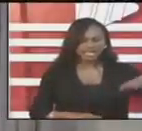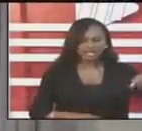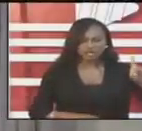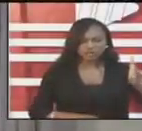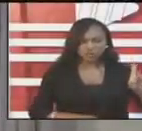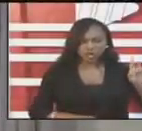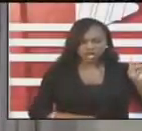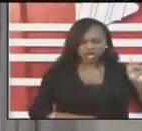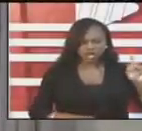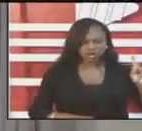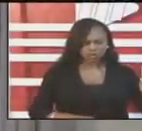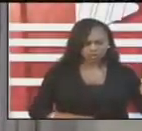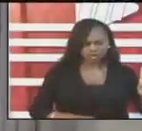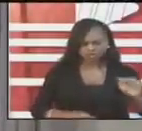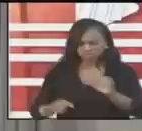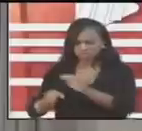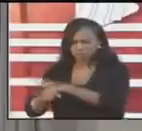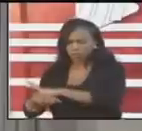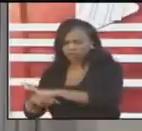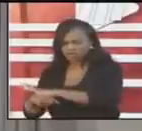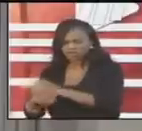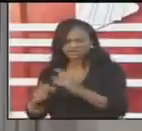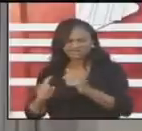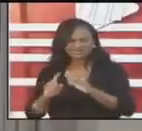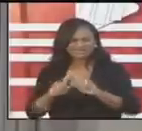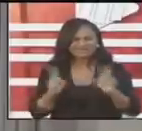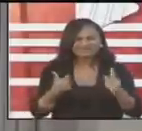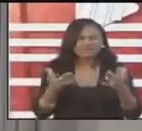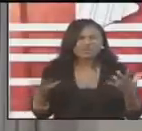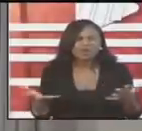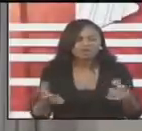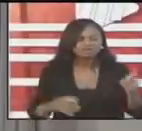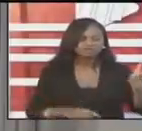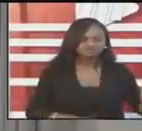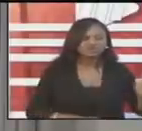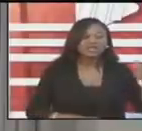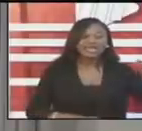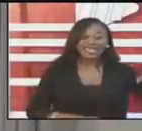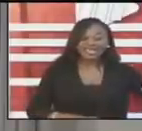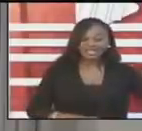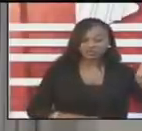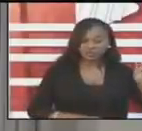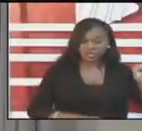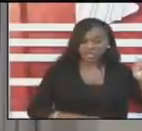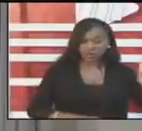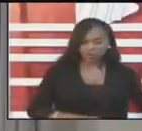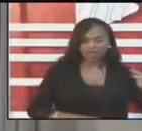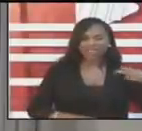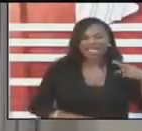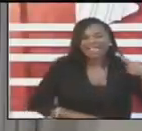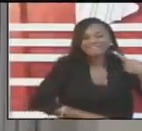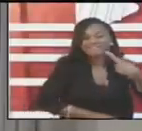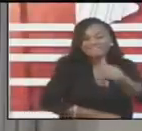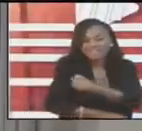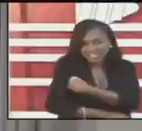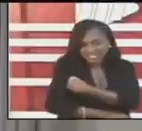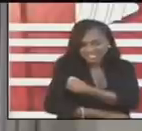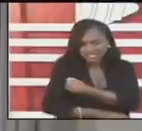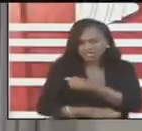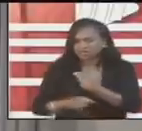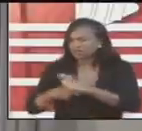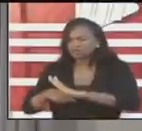COVID is that there's a vaccine for H1N1. If the susceptible